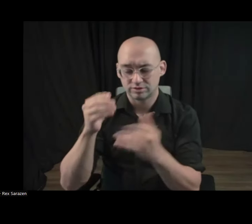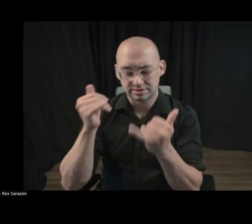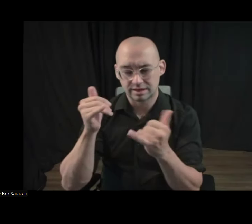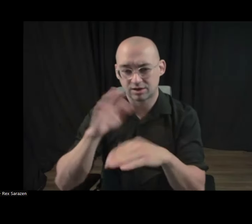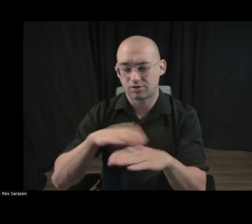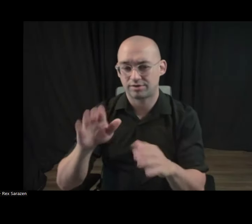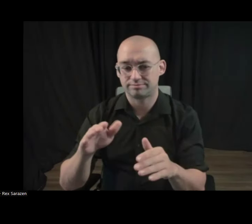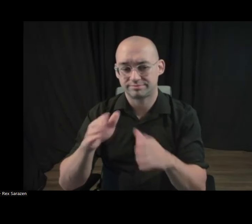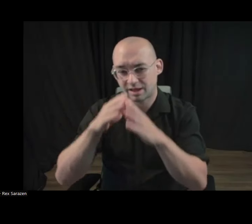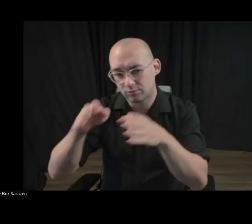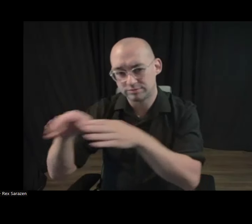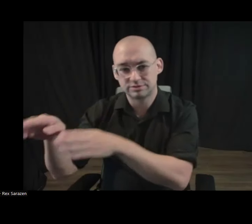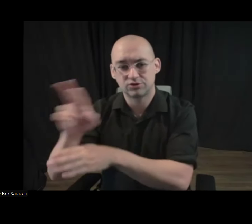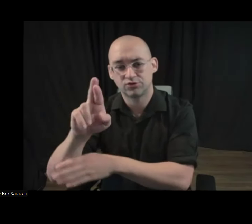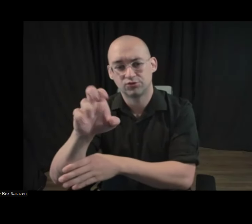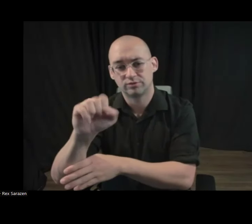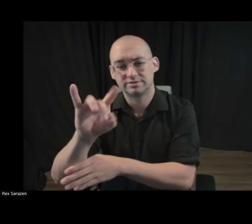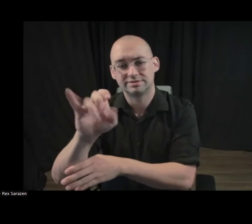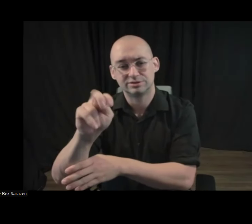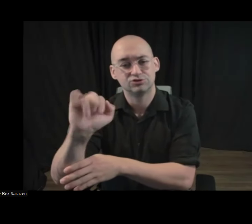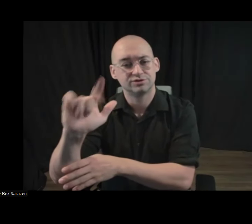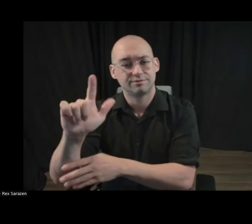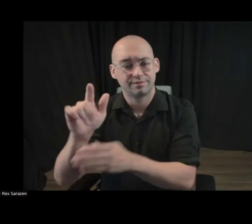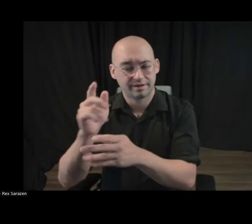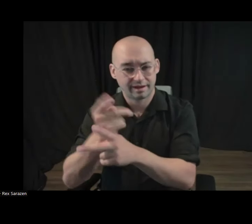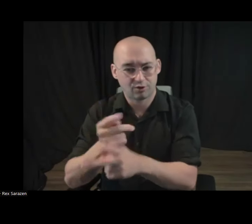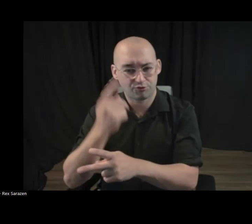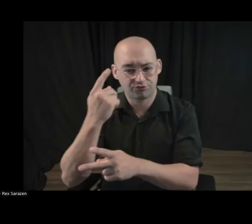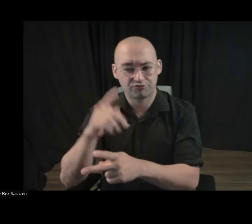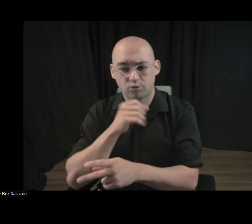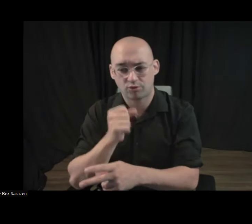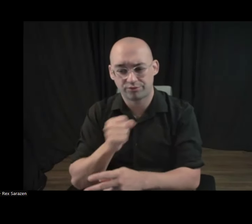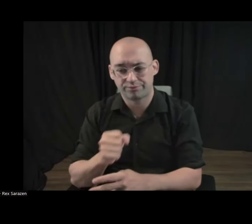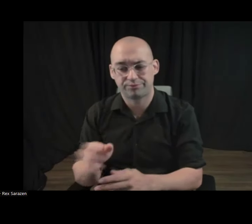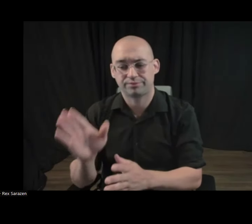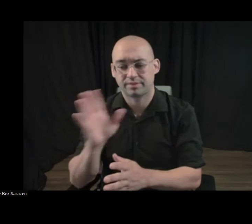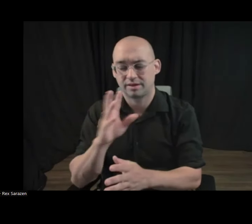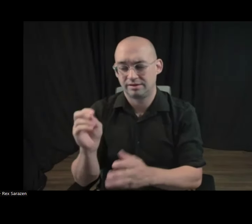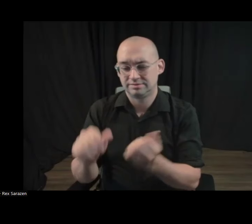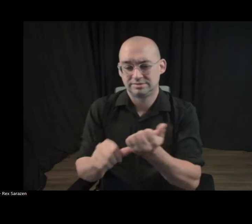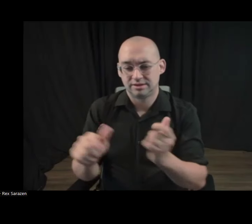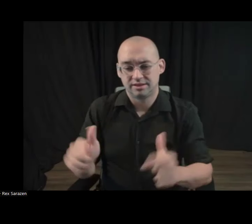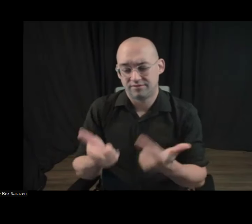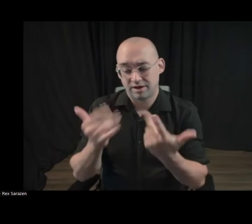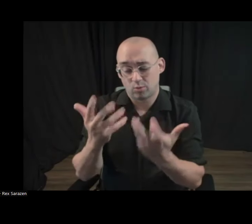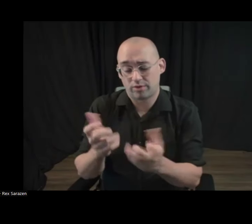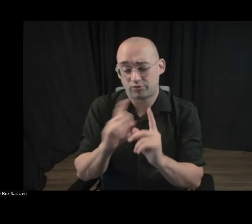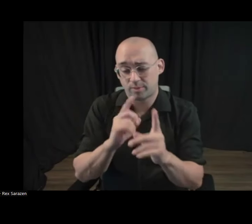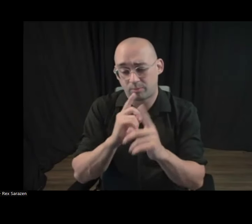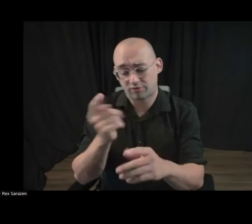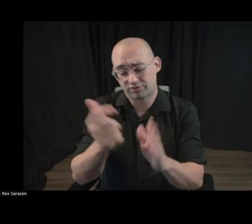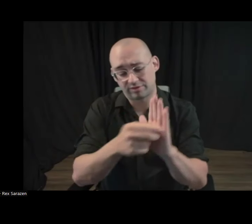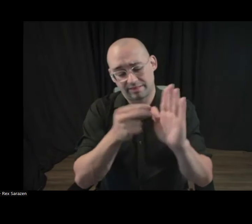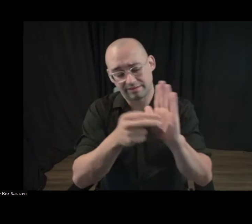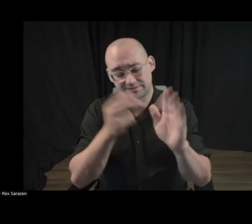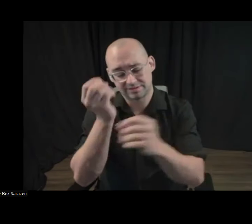care facilities for the elderly and assisted living, I wanted to report on a few highlights and data points